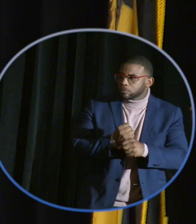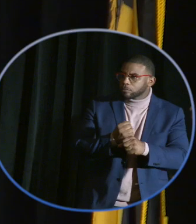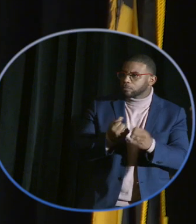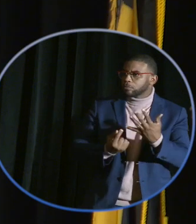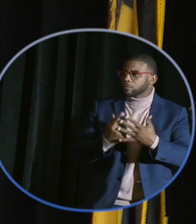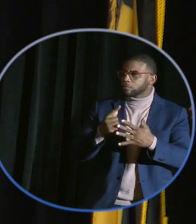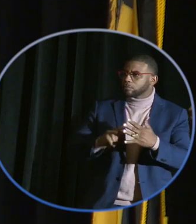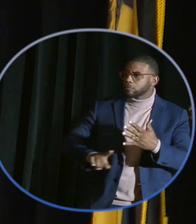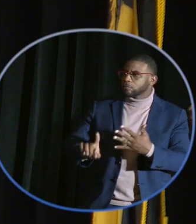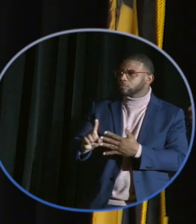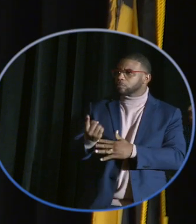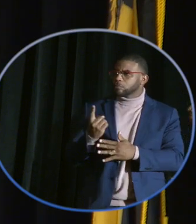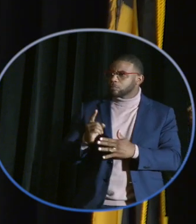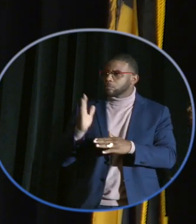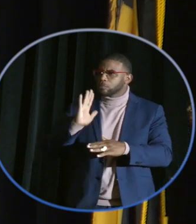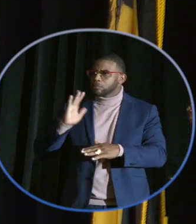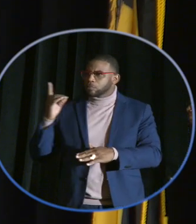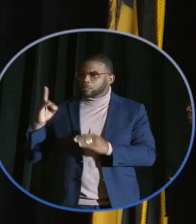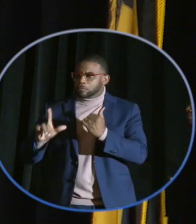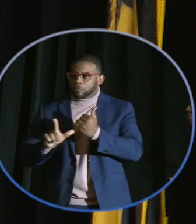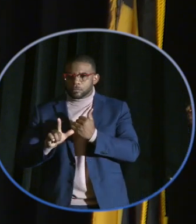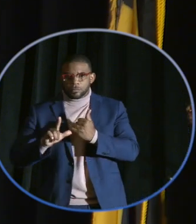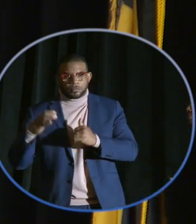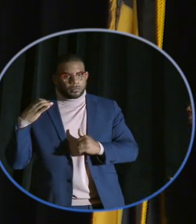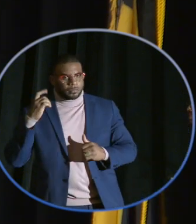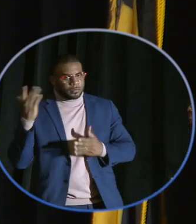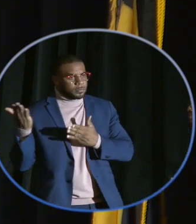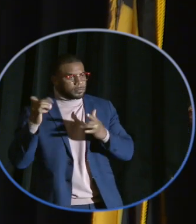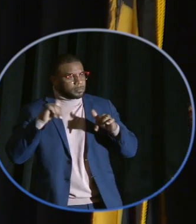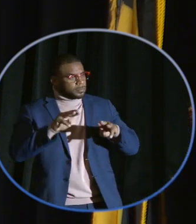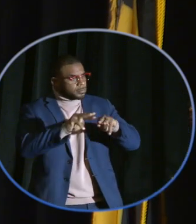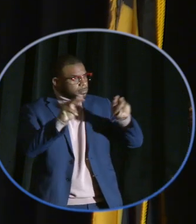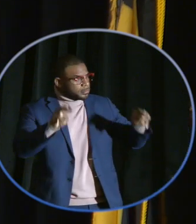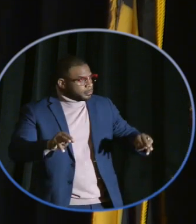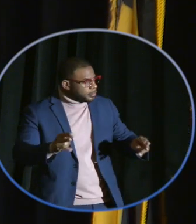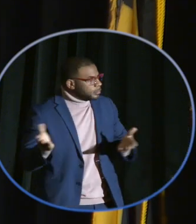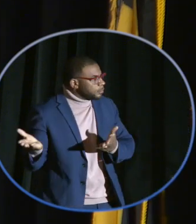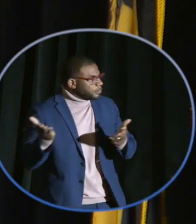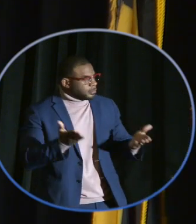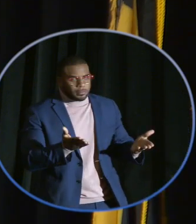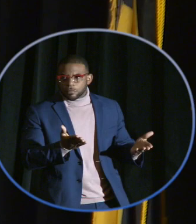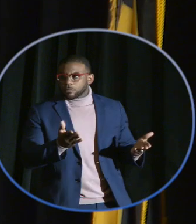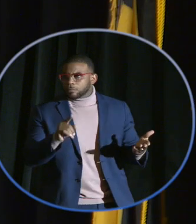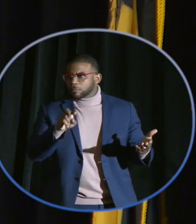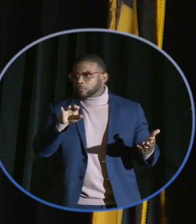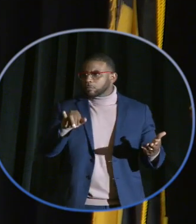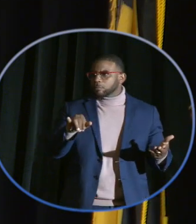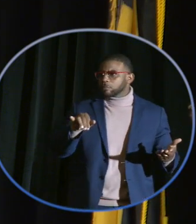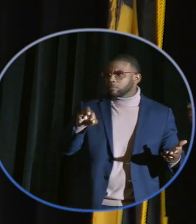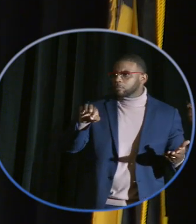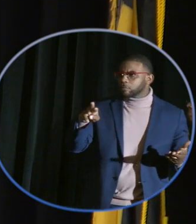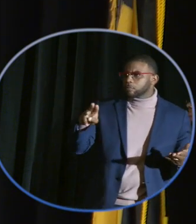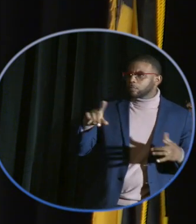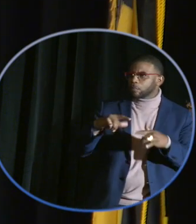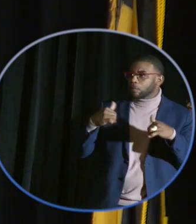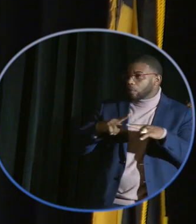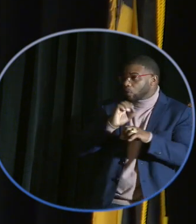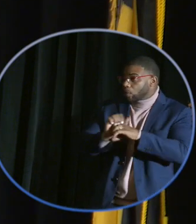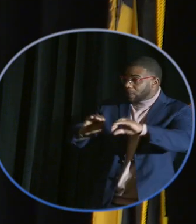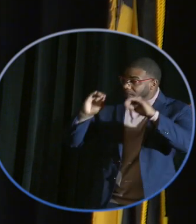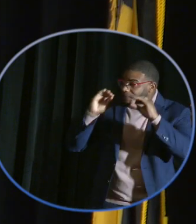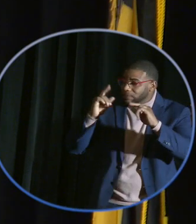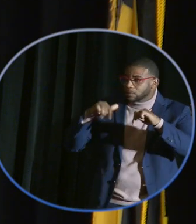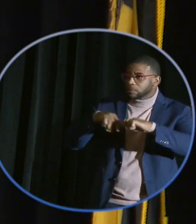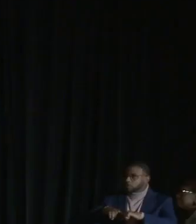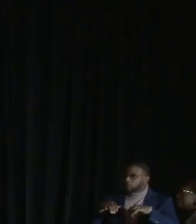Karan Watkins, our former deputy chief equity officer, brought us to the museum and brought Terry Freeman to us to really educate